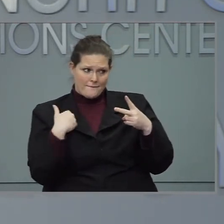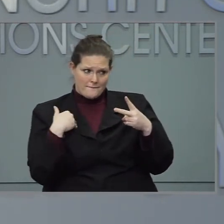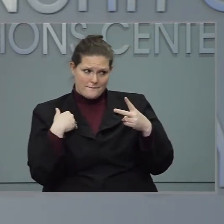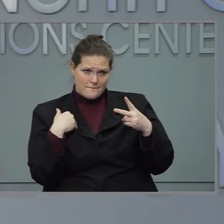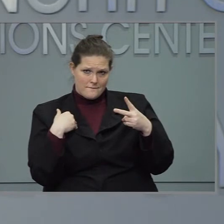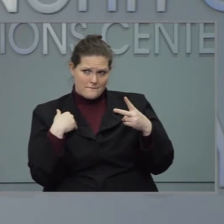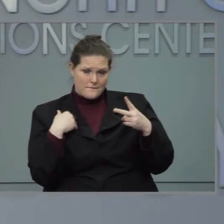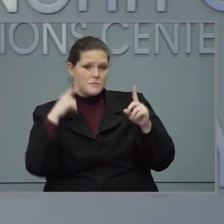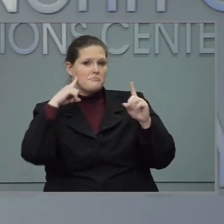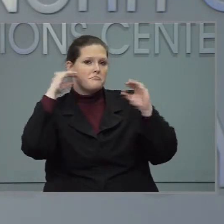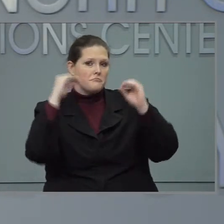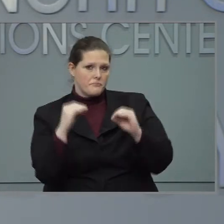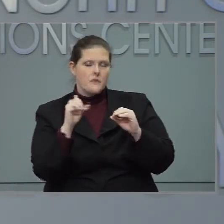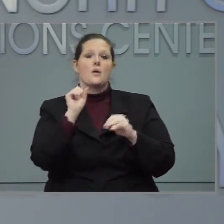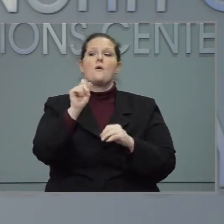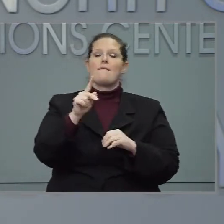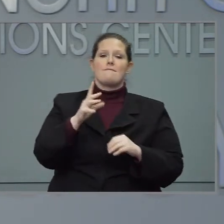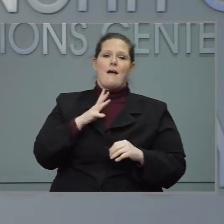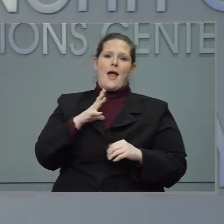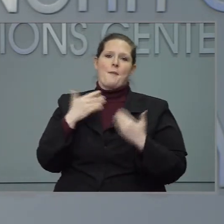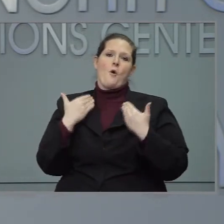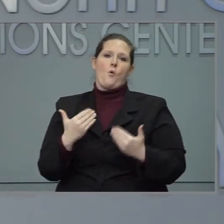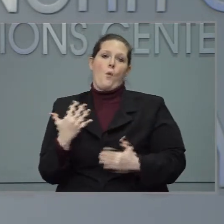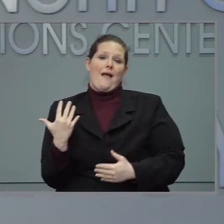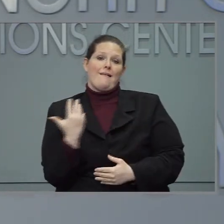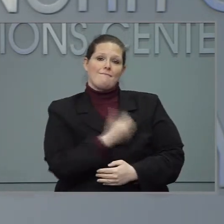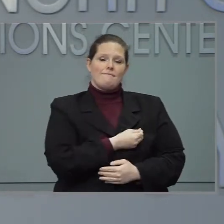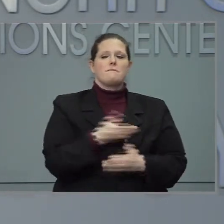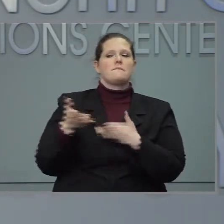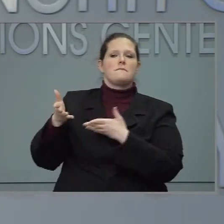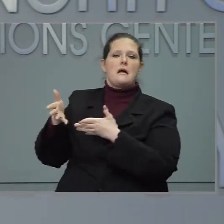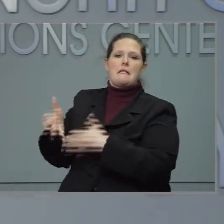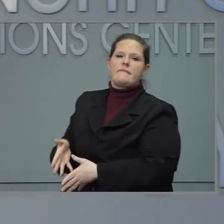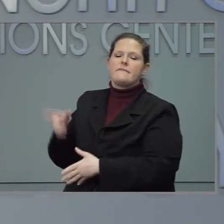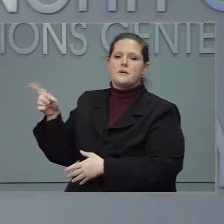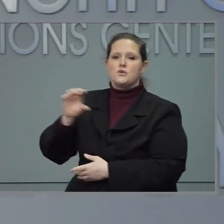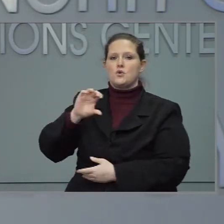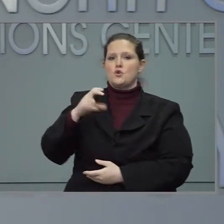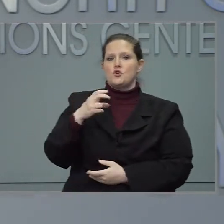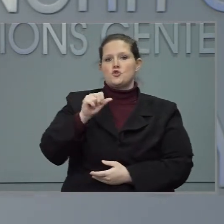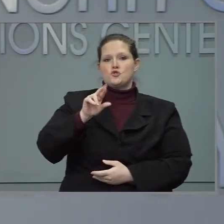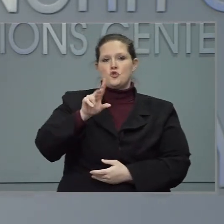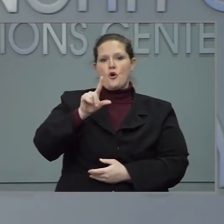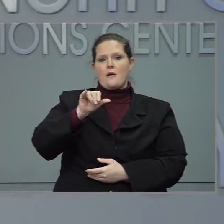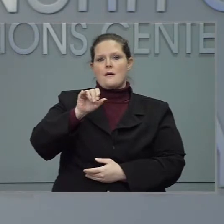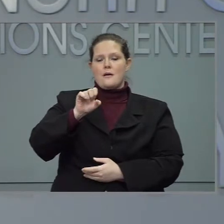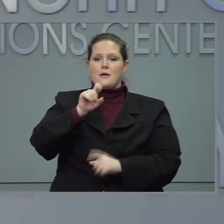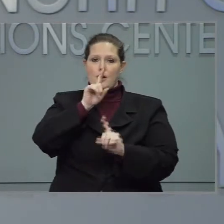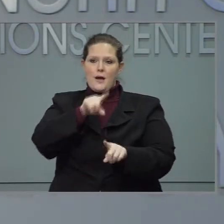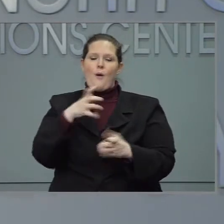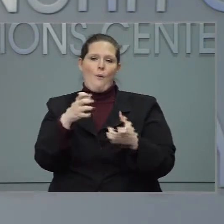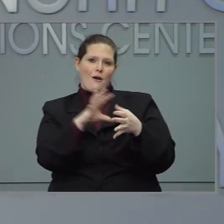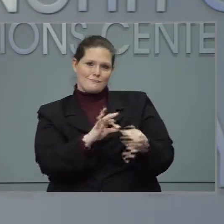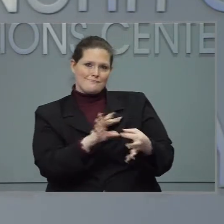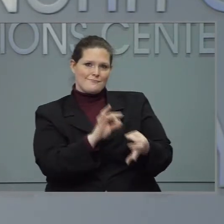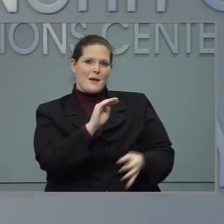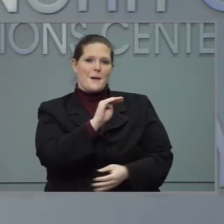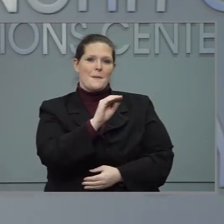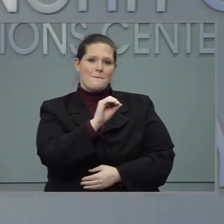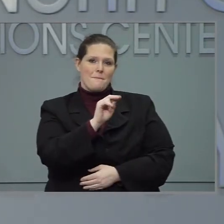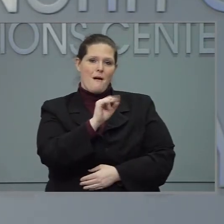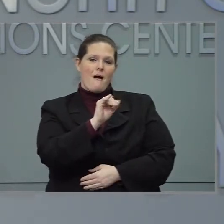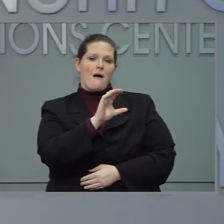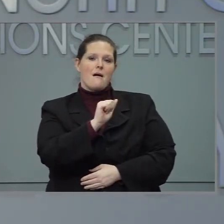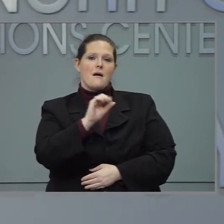Okay. Well, I'm going to step out and let Charlie answer that question. I would recognize that Monica McGee and Brian